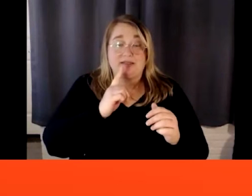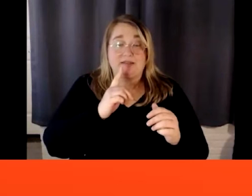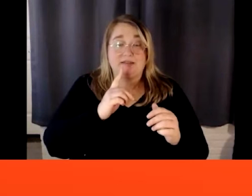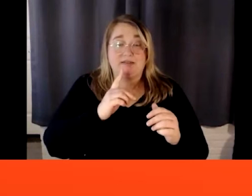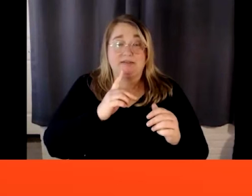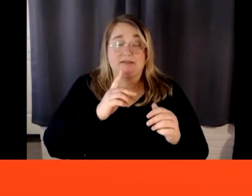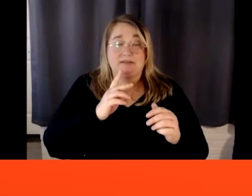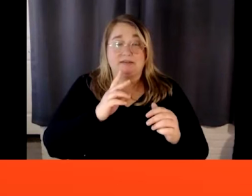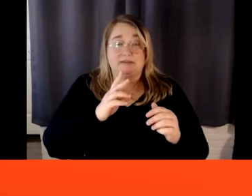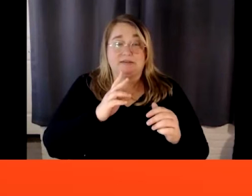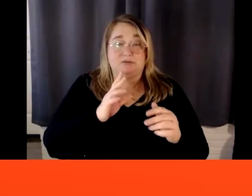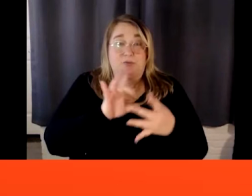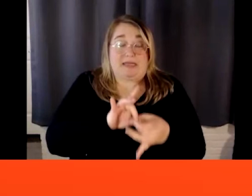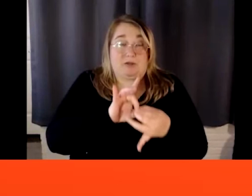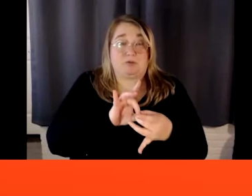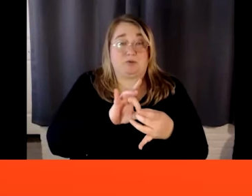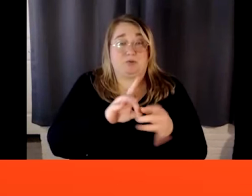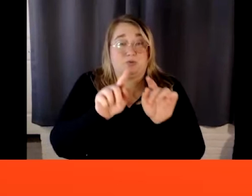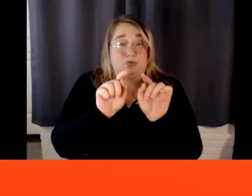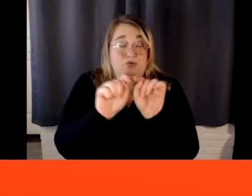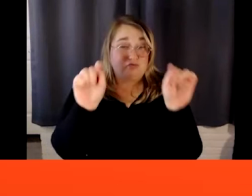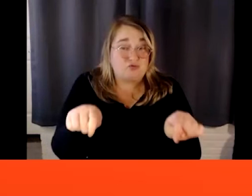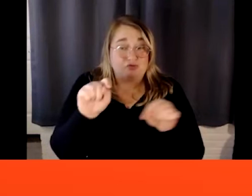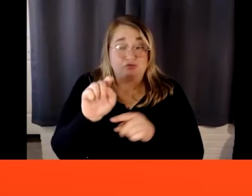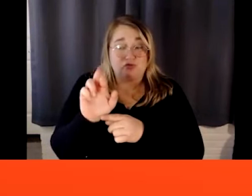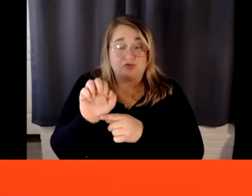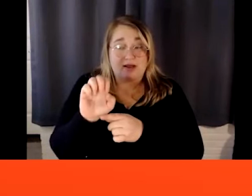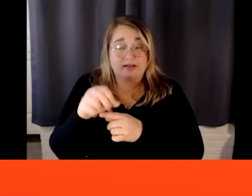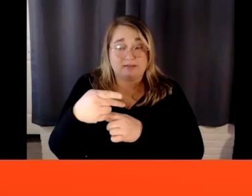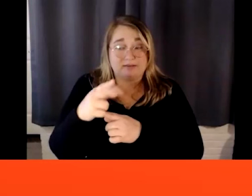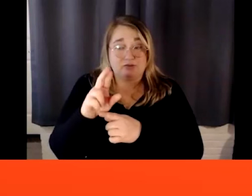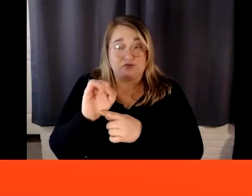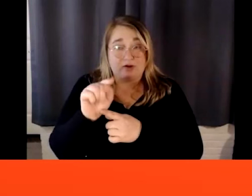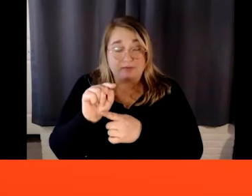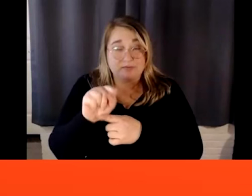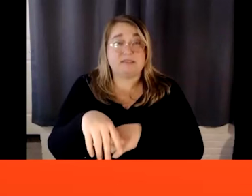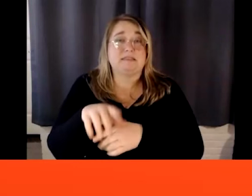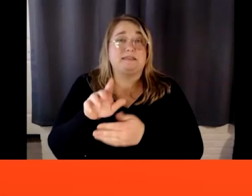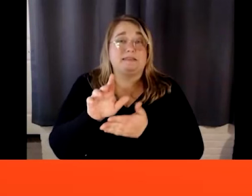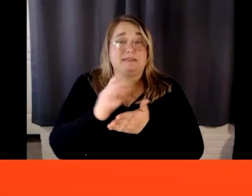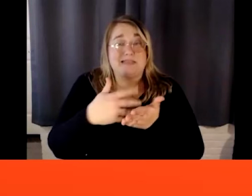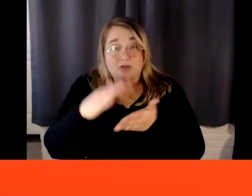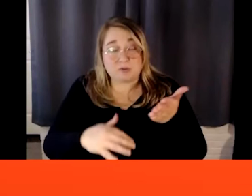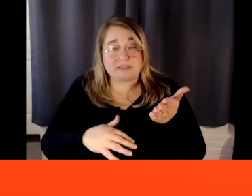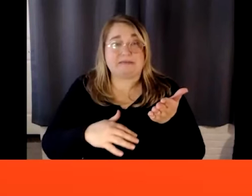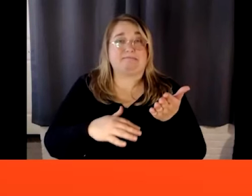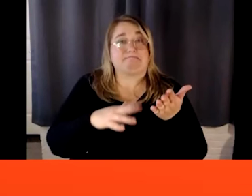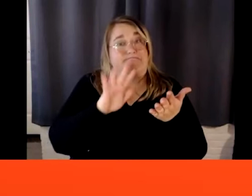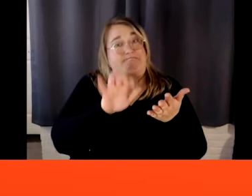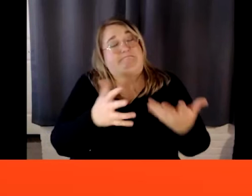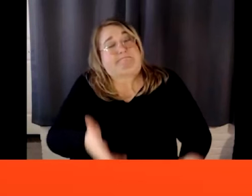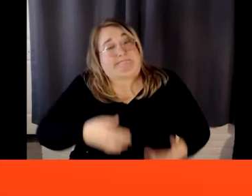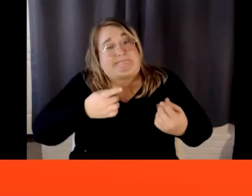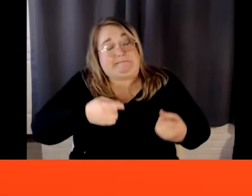especially, it really, and also scheduling and the way things are done there. And we don't have to adopt CBE like as a whole,